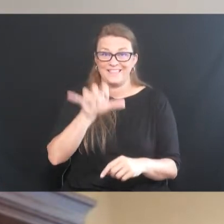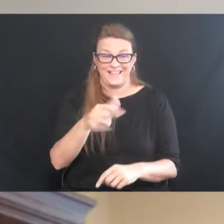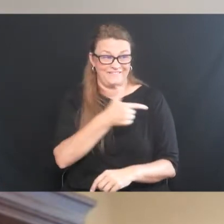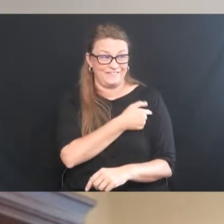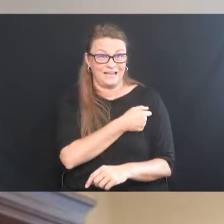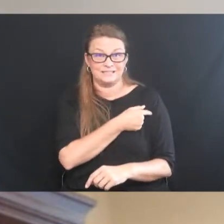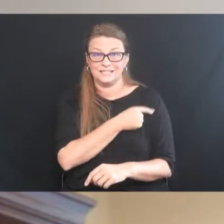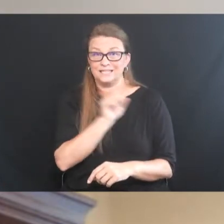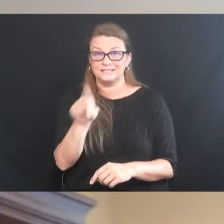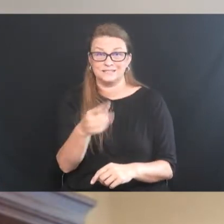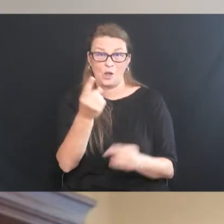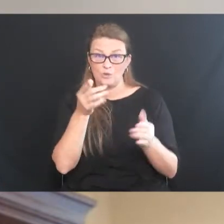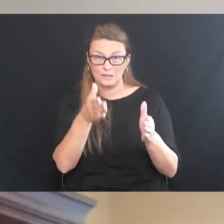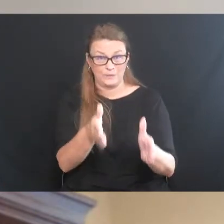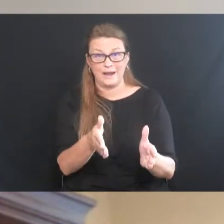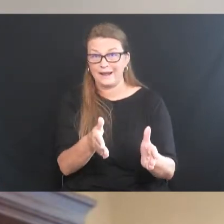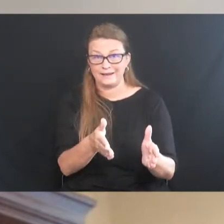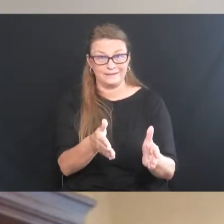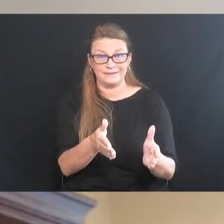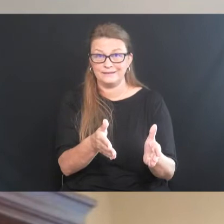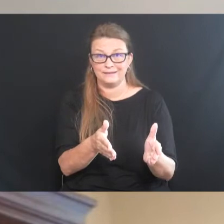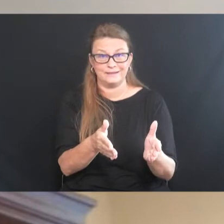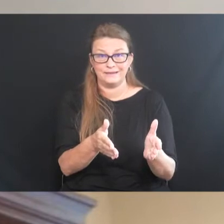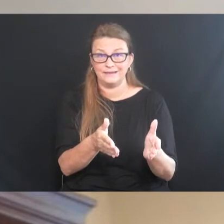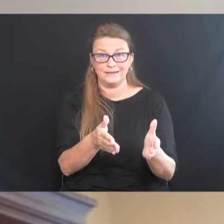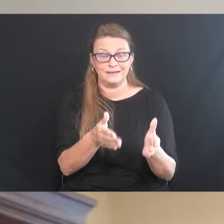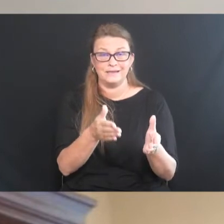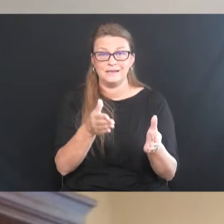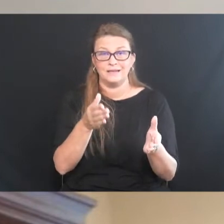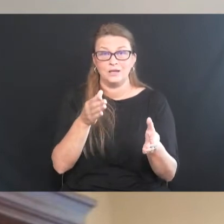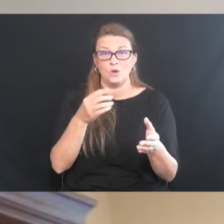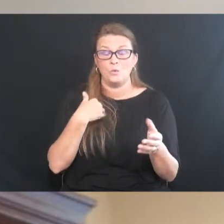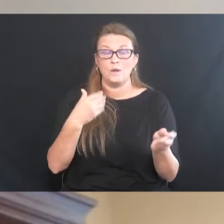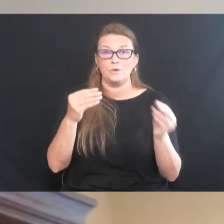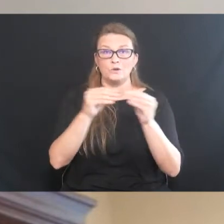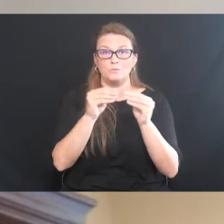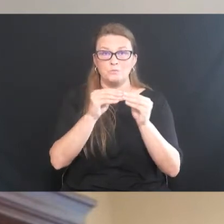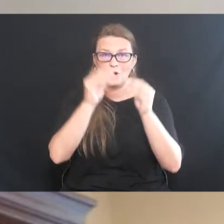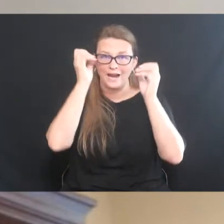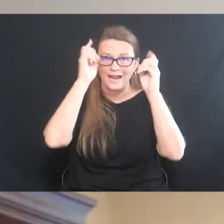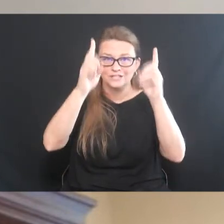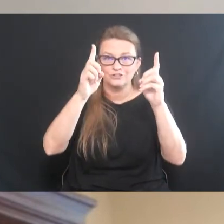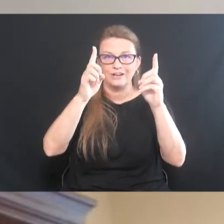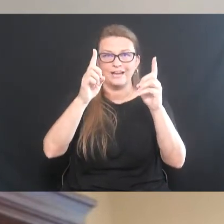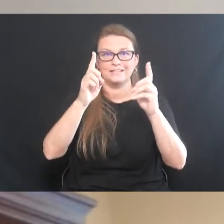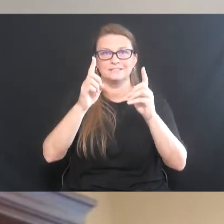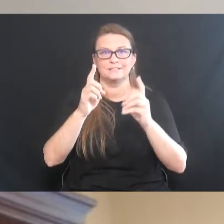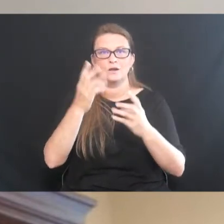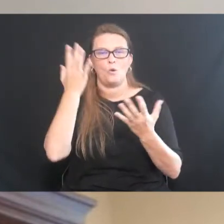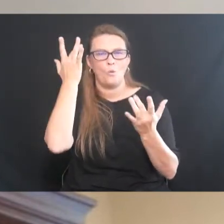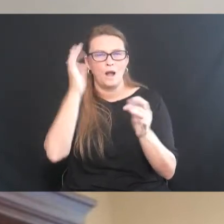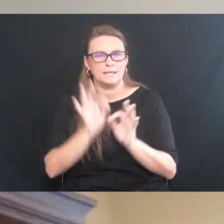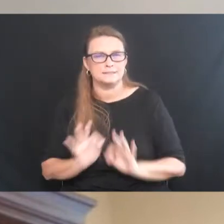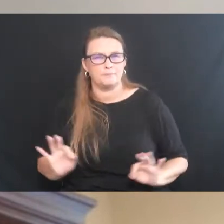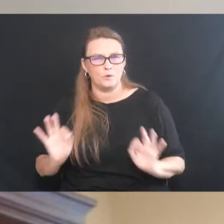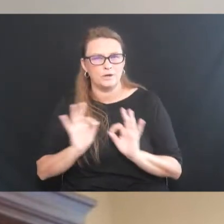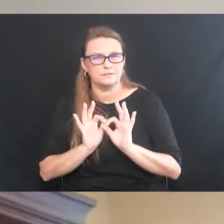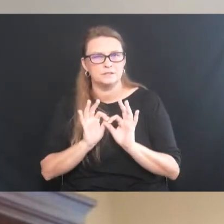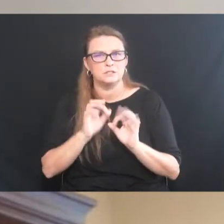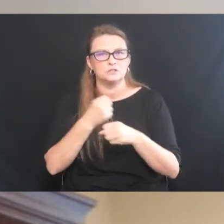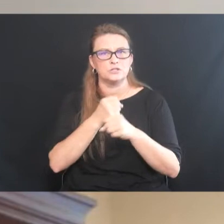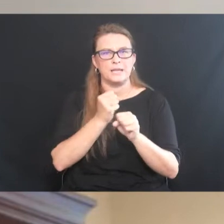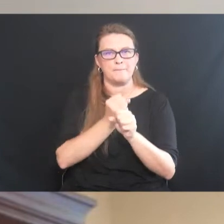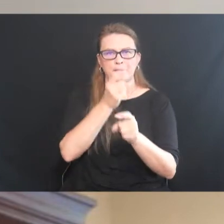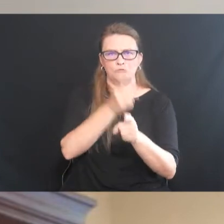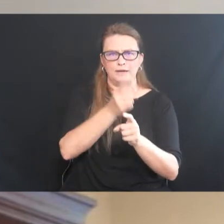vaccine. We will do everything we can to educate more West Virginians to the value of the vaccine so that they can make the